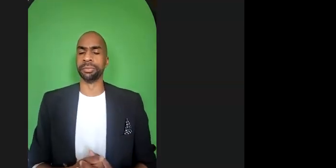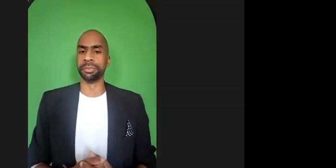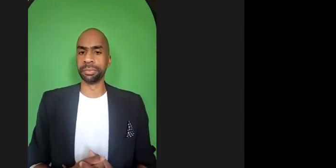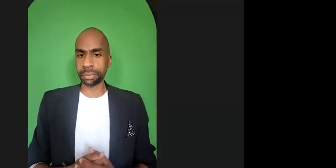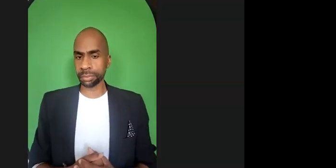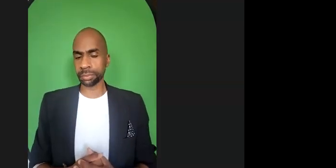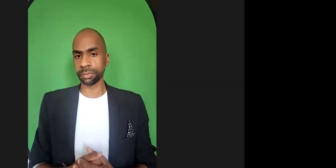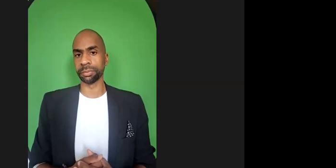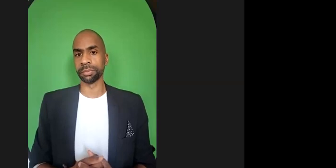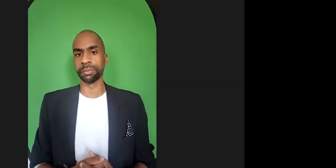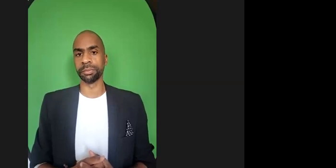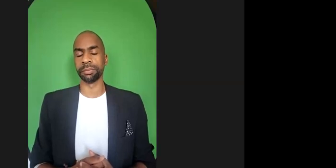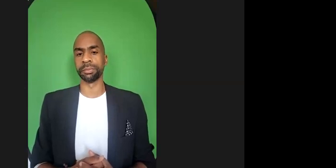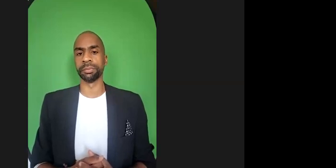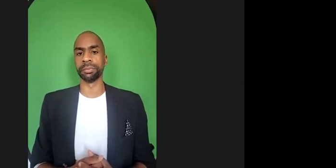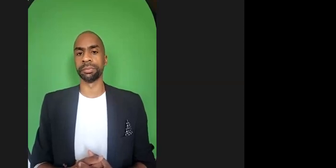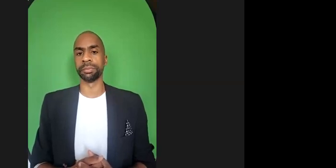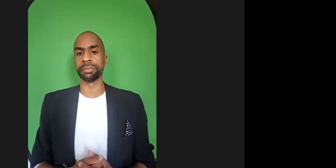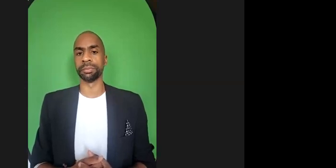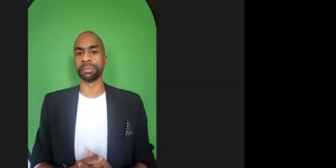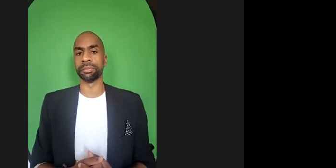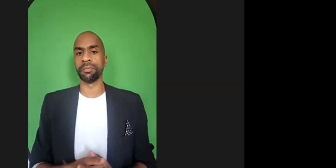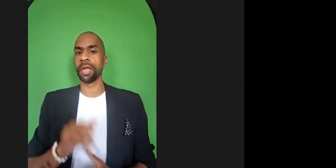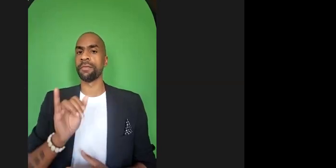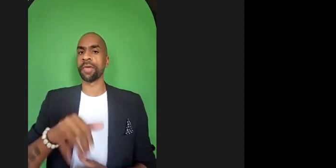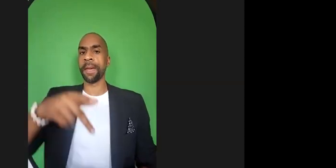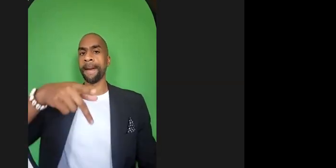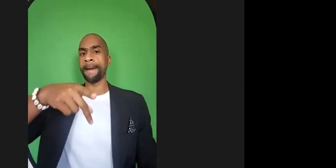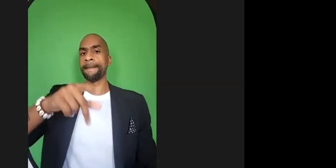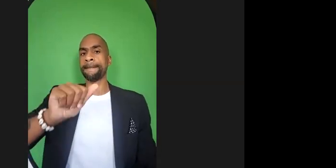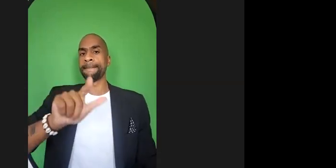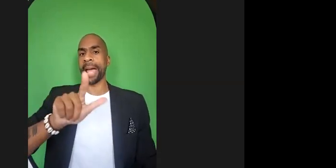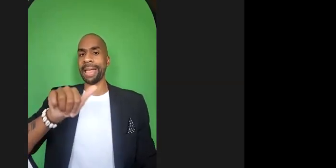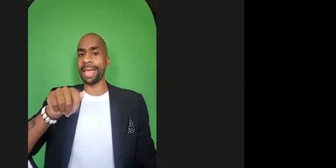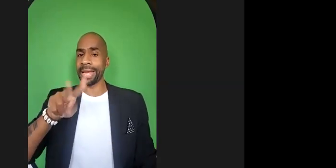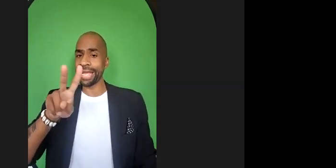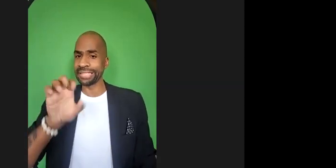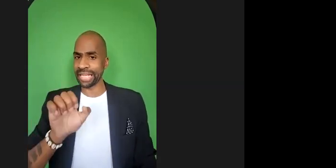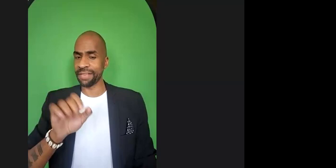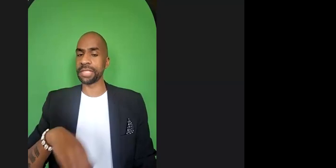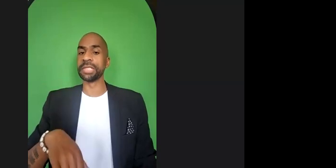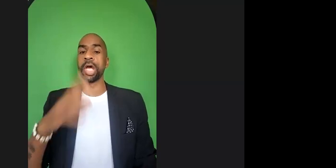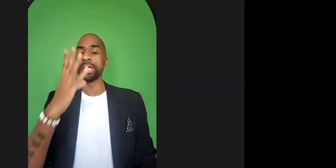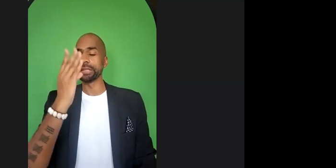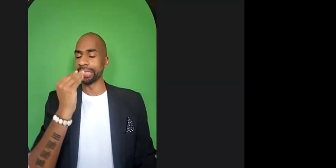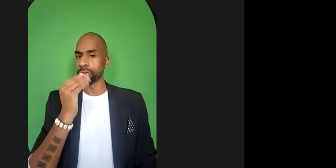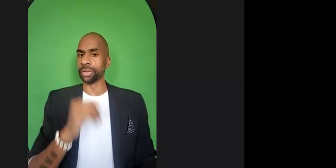and the term of palliative sedation? How would you educate our audience on that